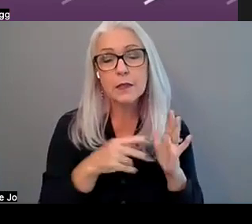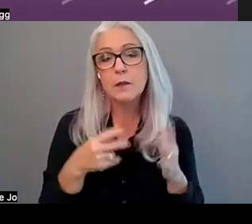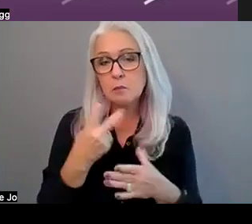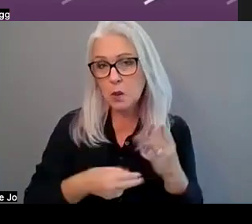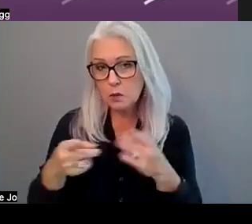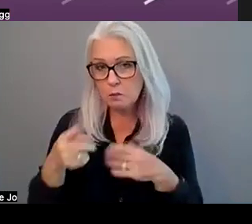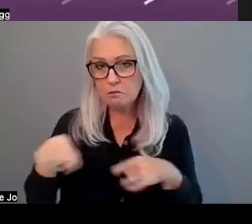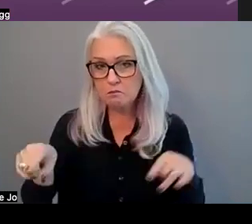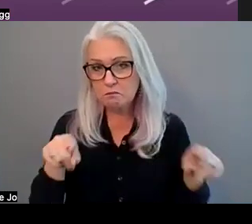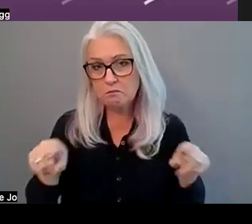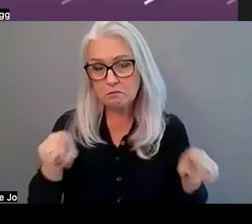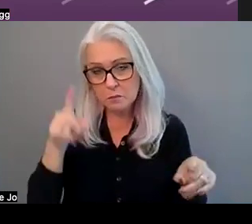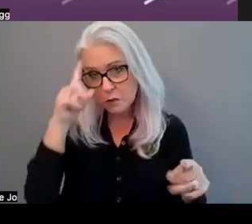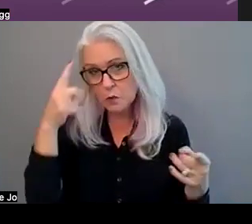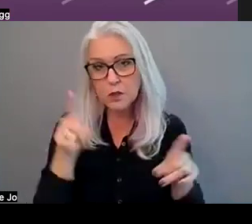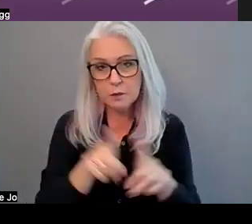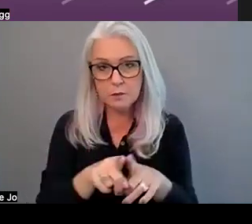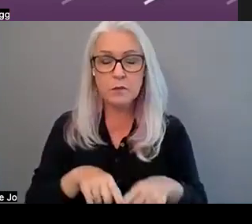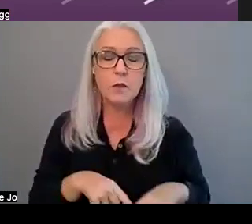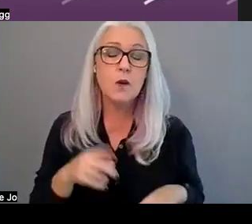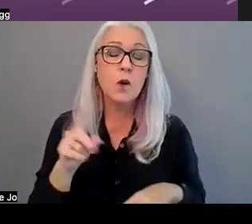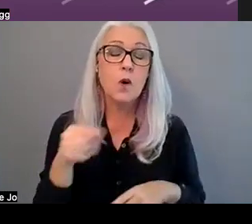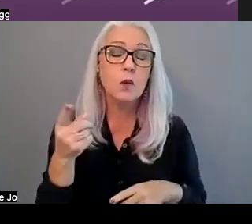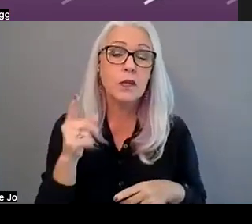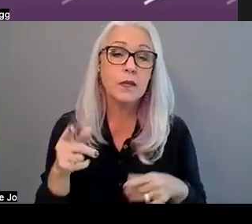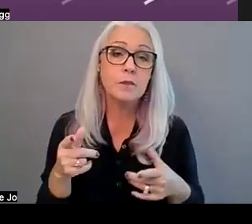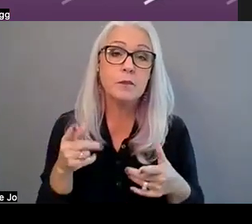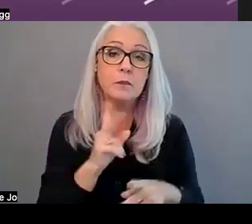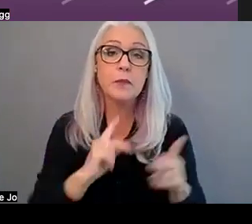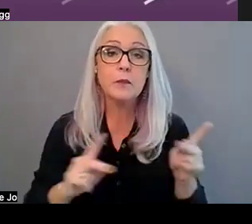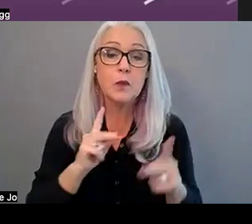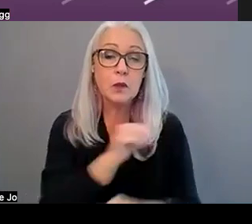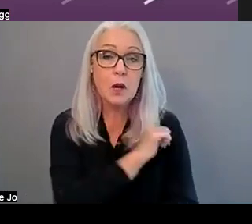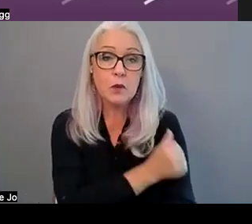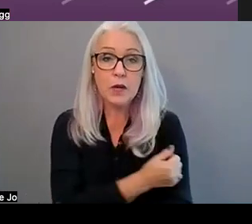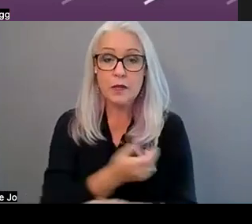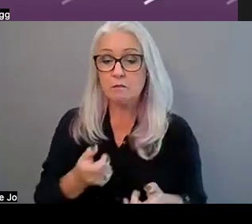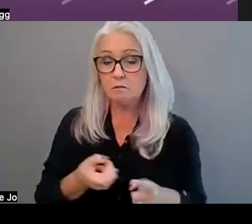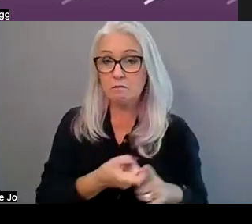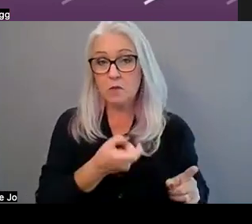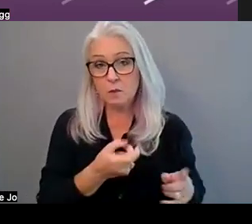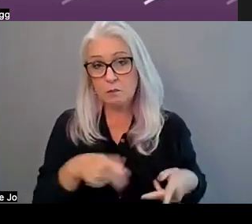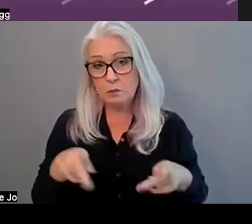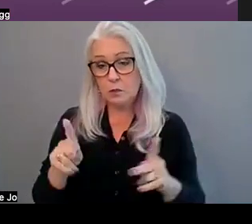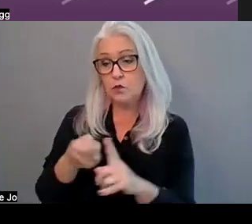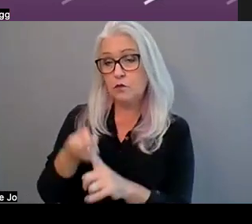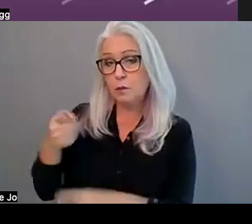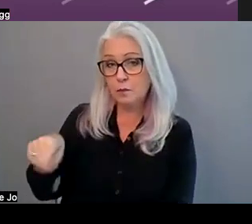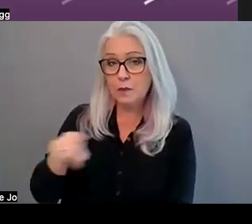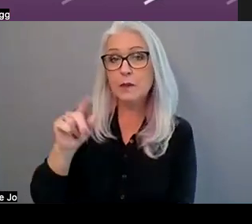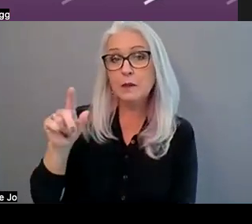to. Only the entities authorized by the league may broadcast or live stream or record this